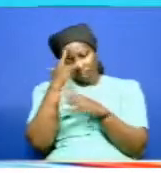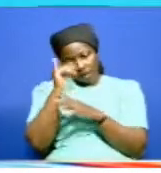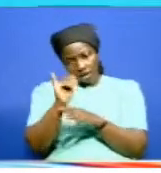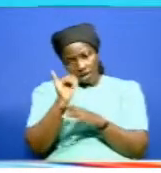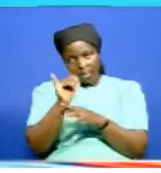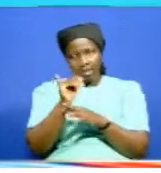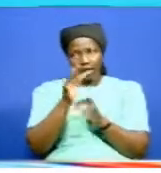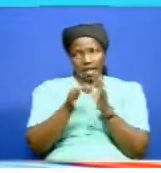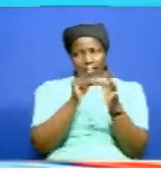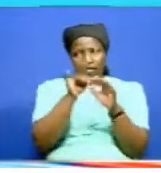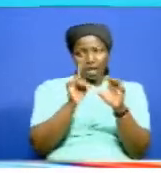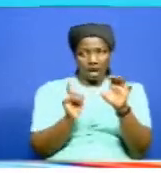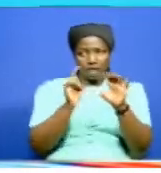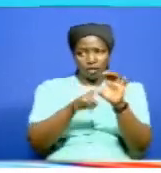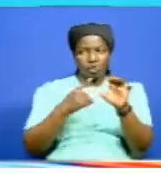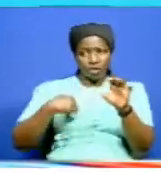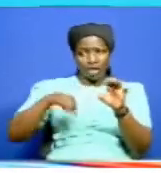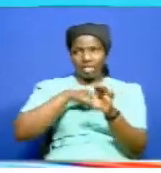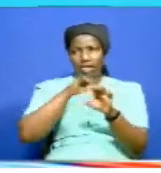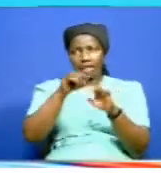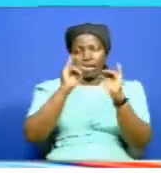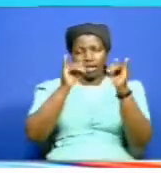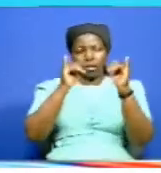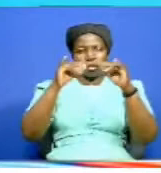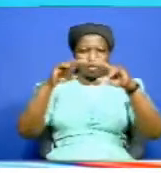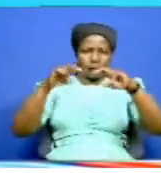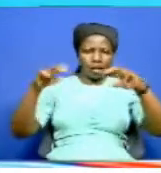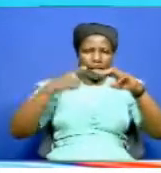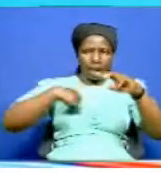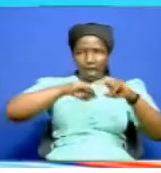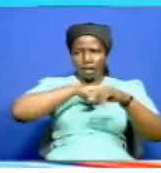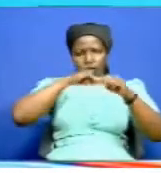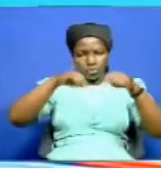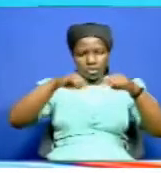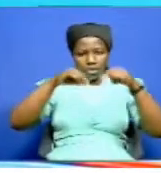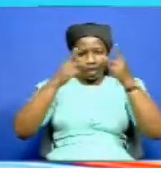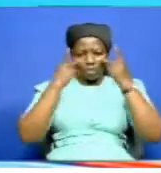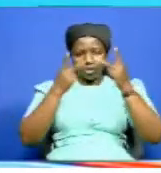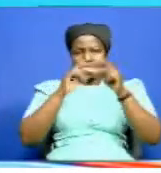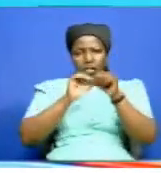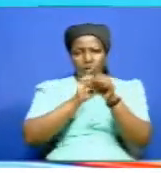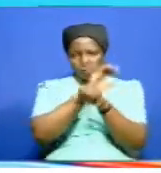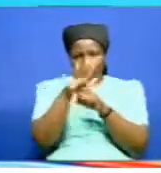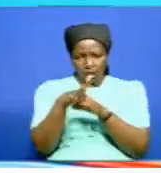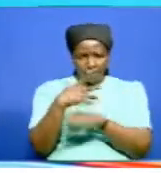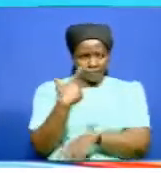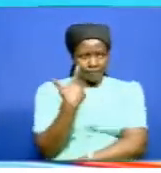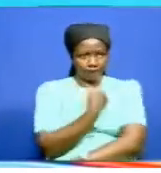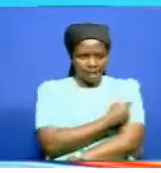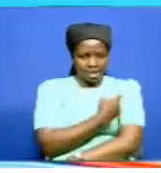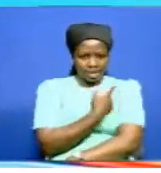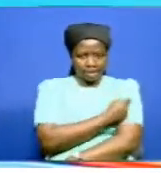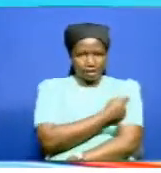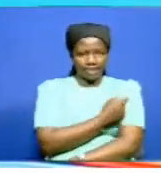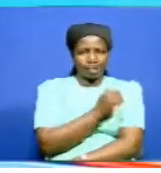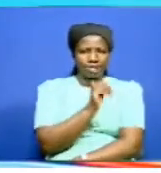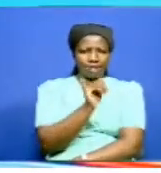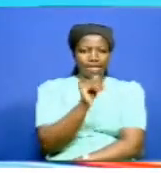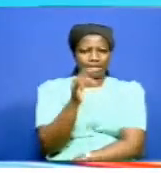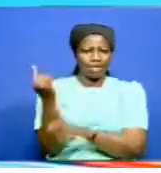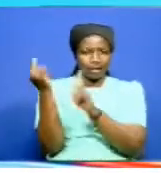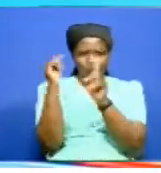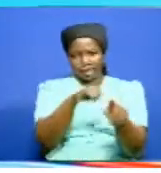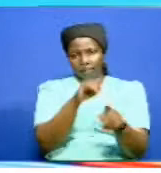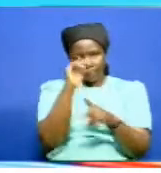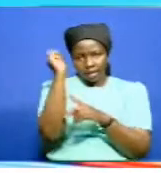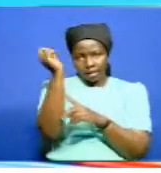in case you're joining us, this is News Check, and today we are looking at the COVID-19 vaccine that landed in the